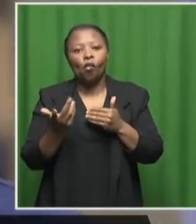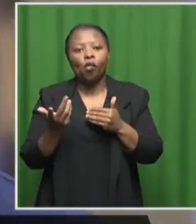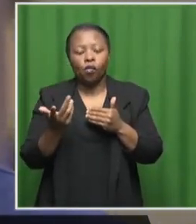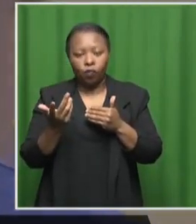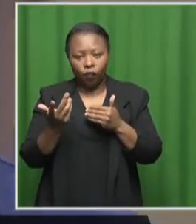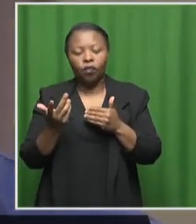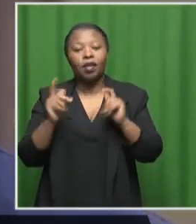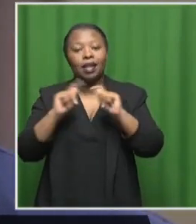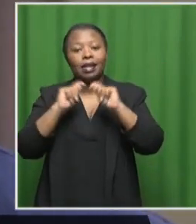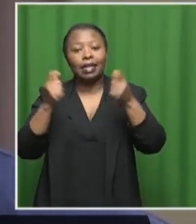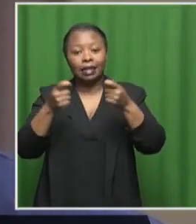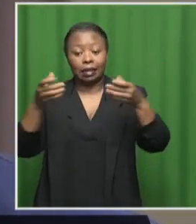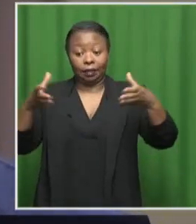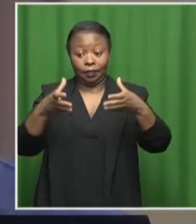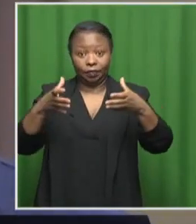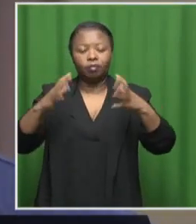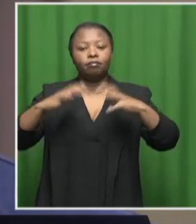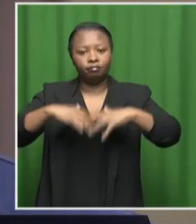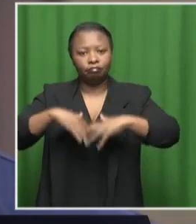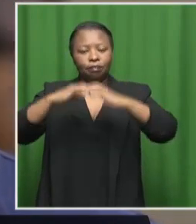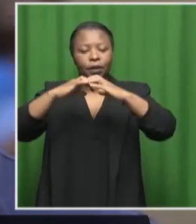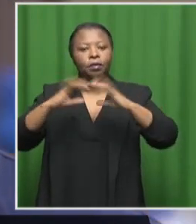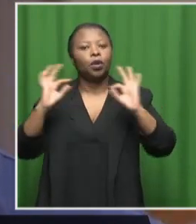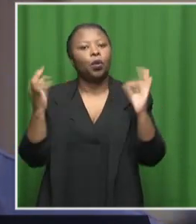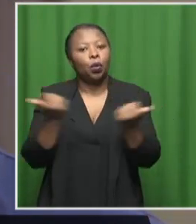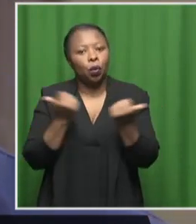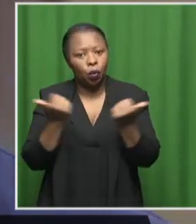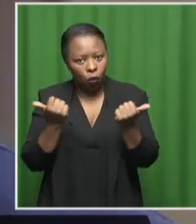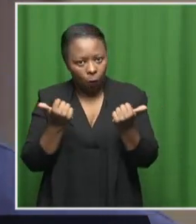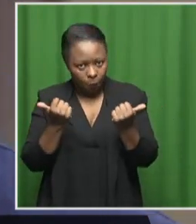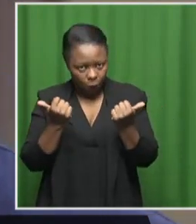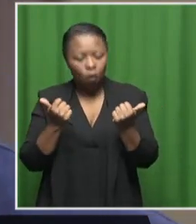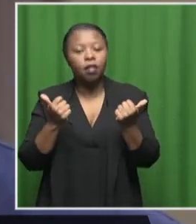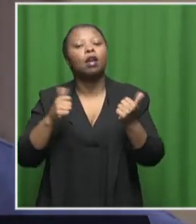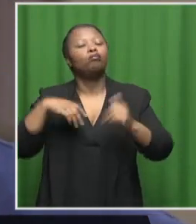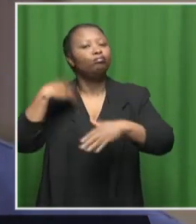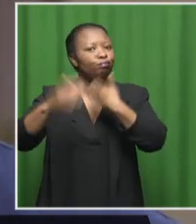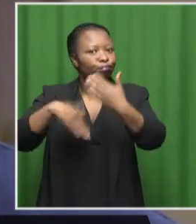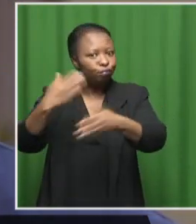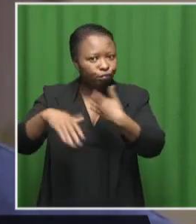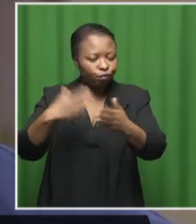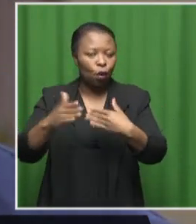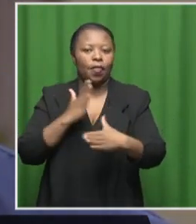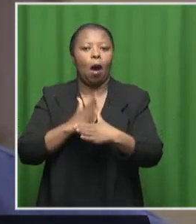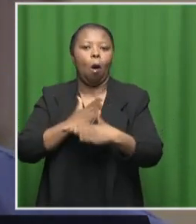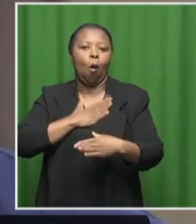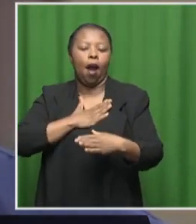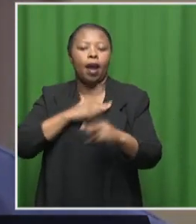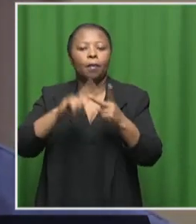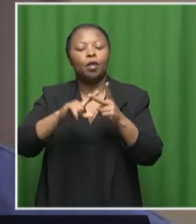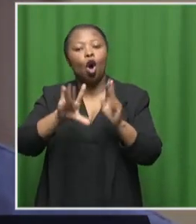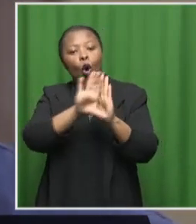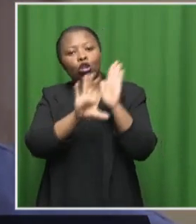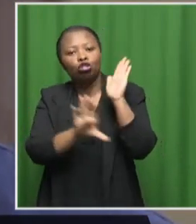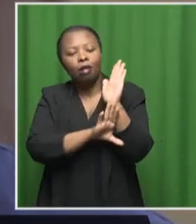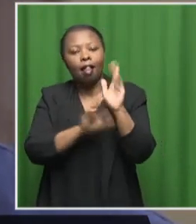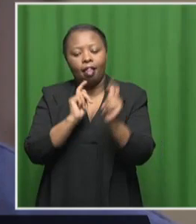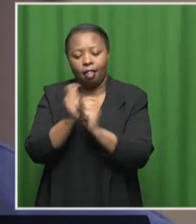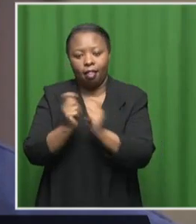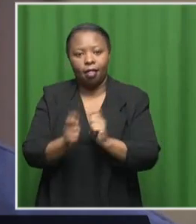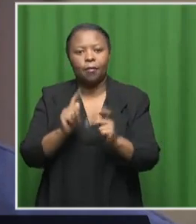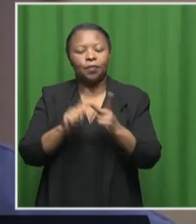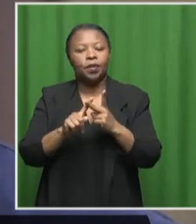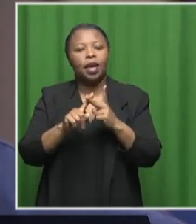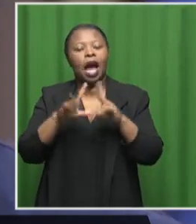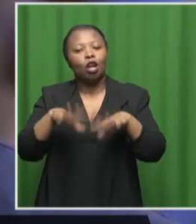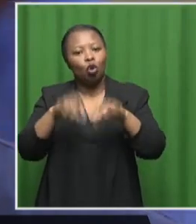been reached, and then of course the Congress will proceed to deal with the business of the day, constitutional amendments, adopting some